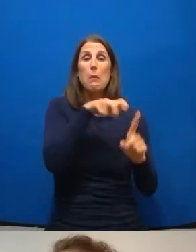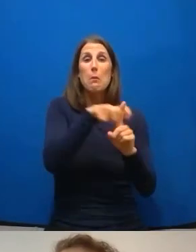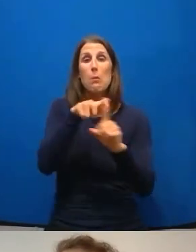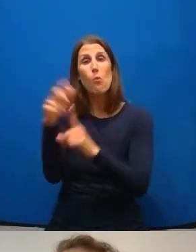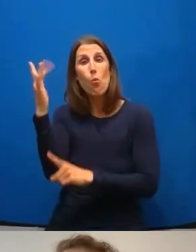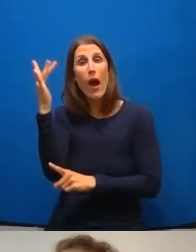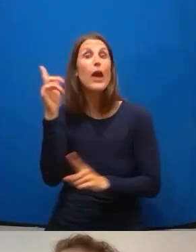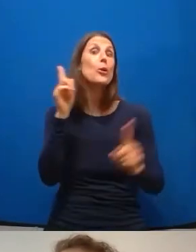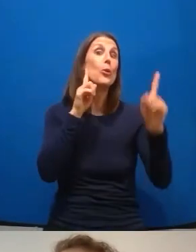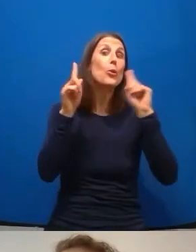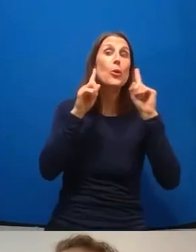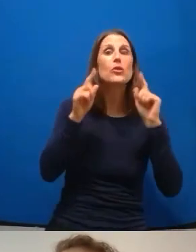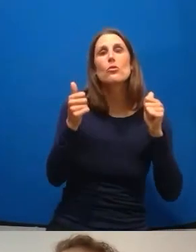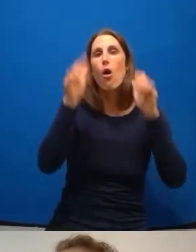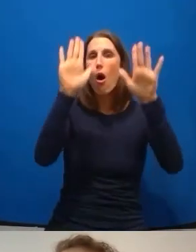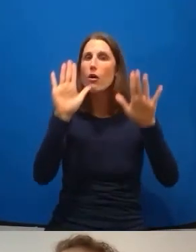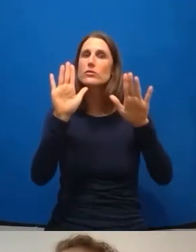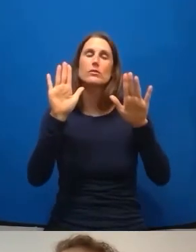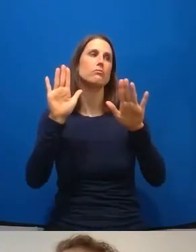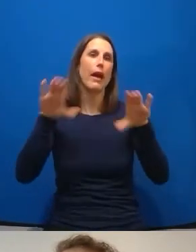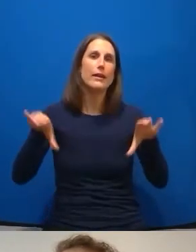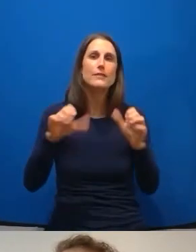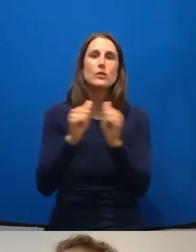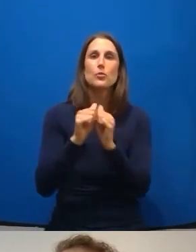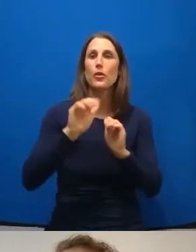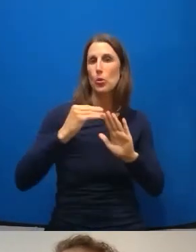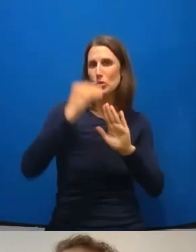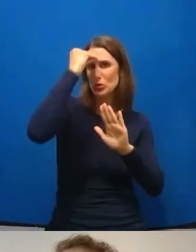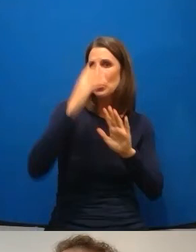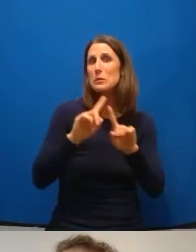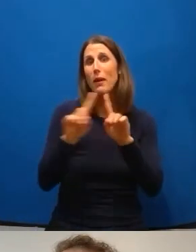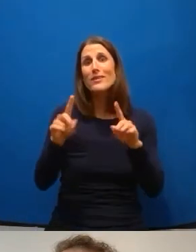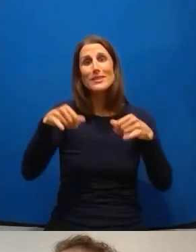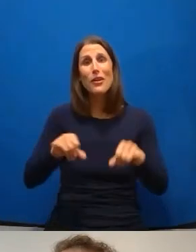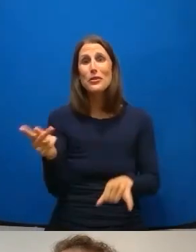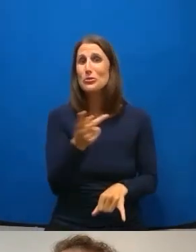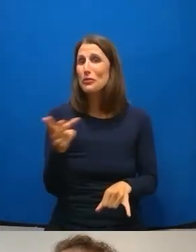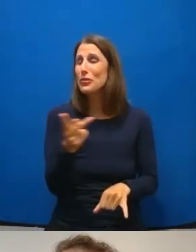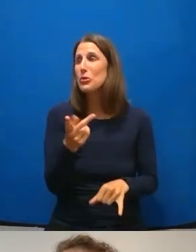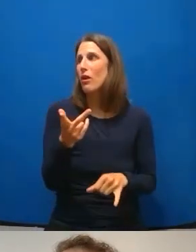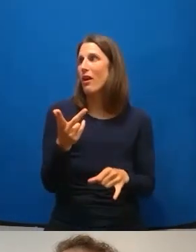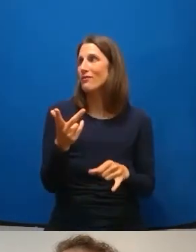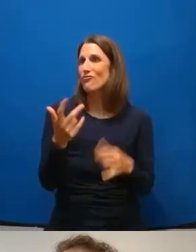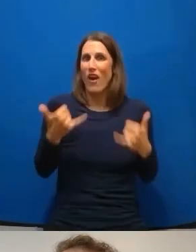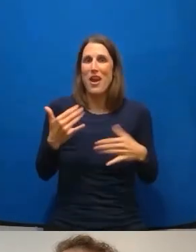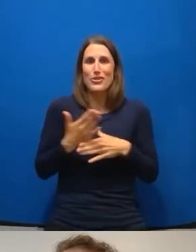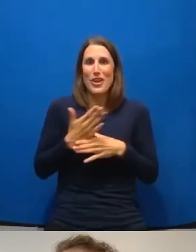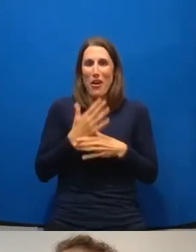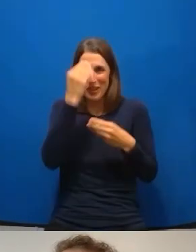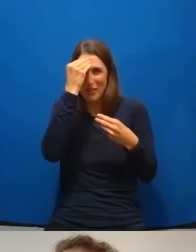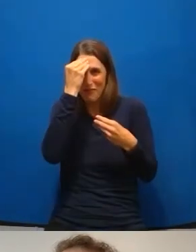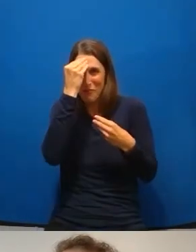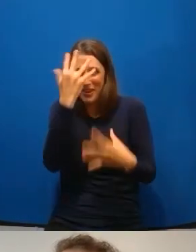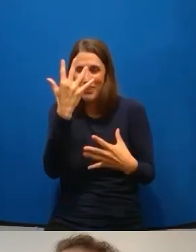tried. I think when, long ago when we were on campus together, people do kind of stay in their classrooms or their